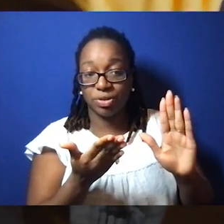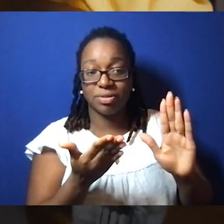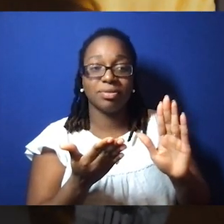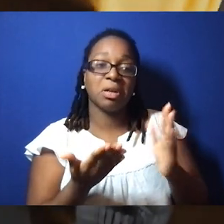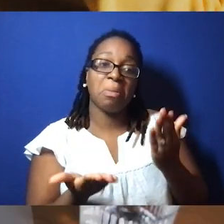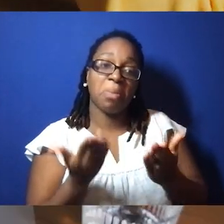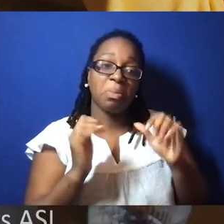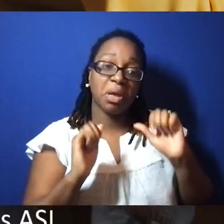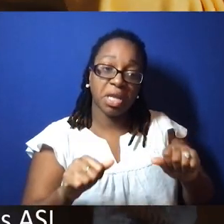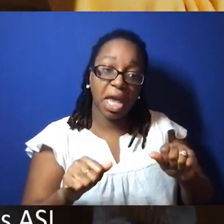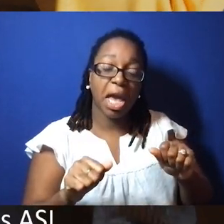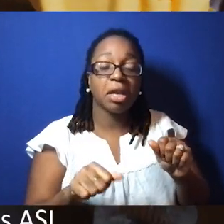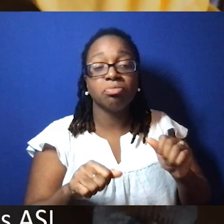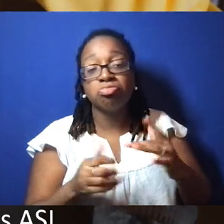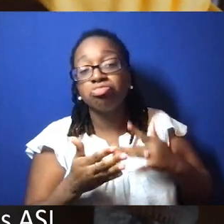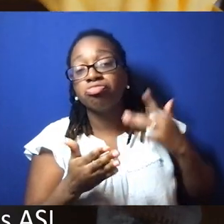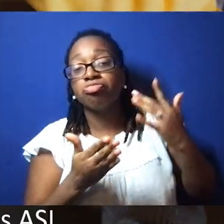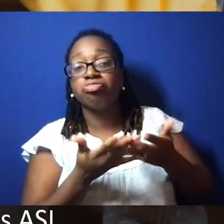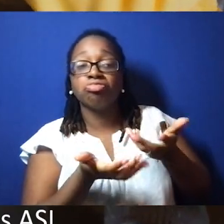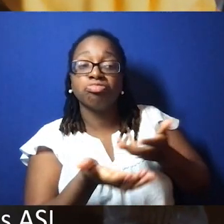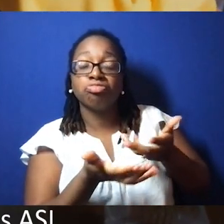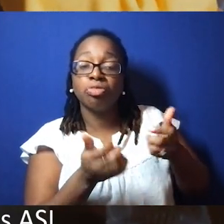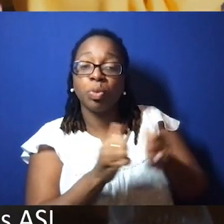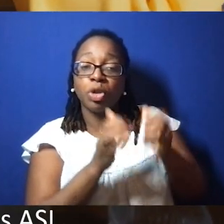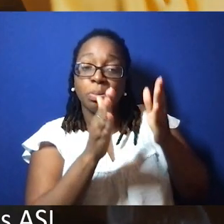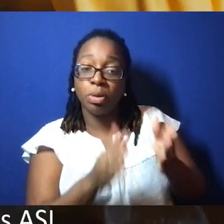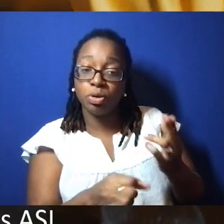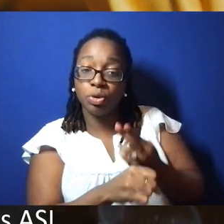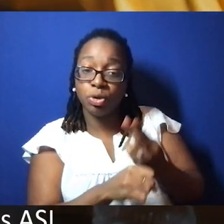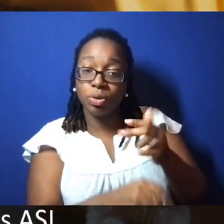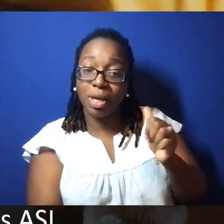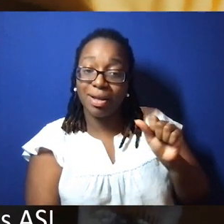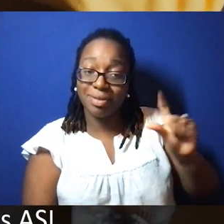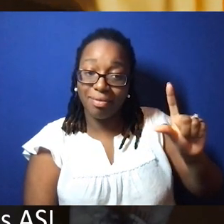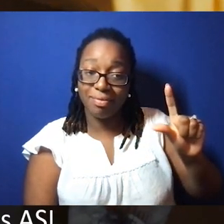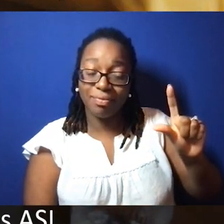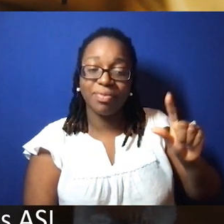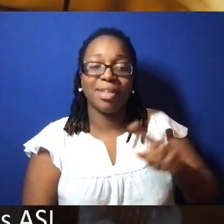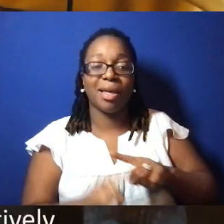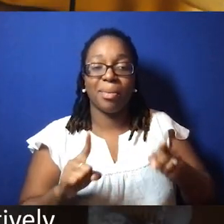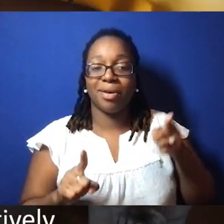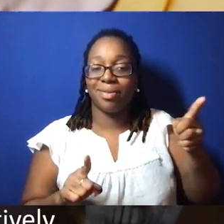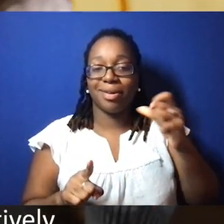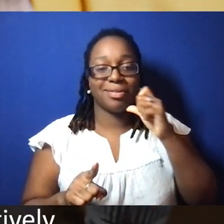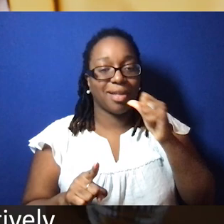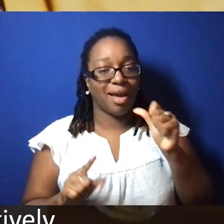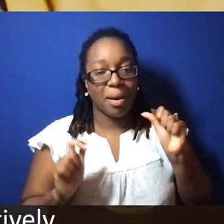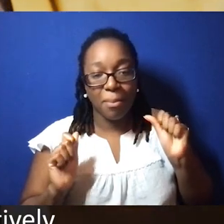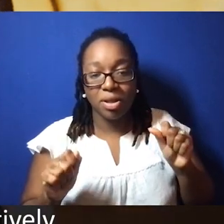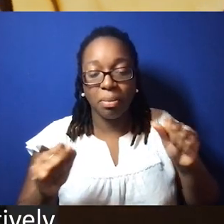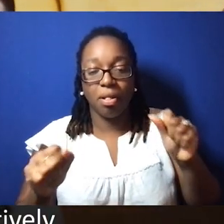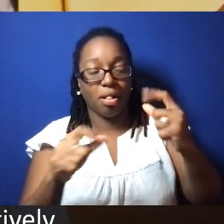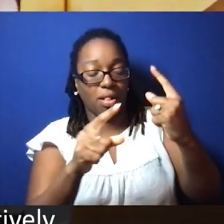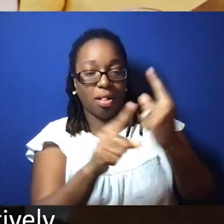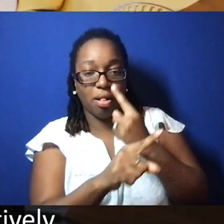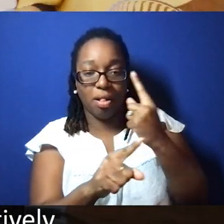in college and be able to casually converse with a person who uses ASL, but they are